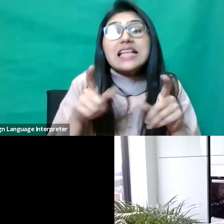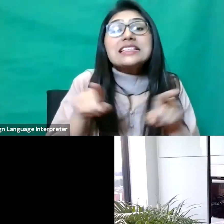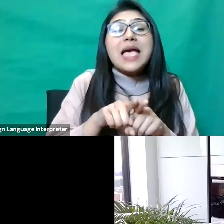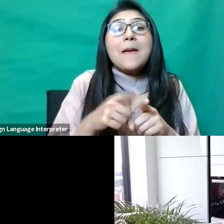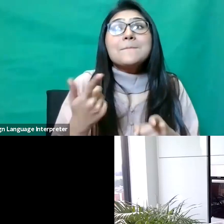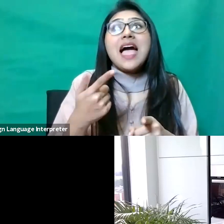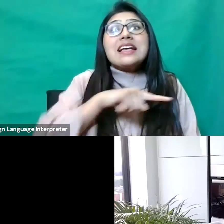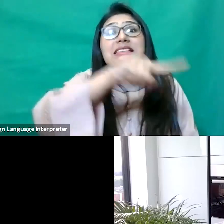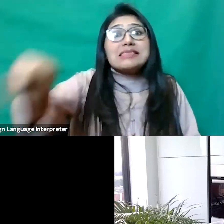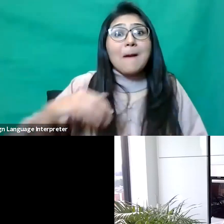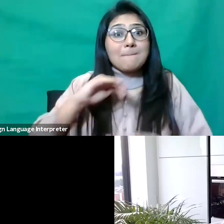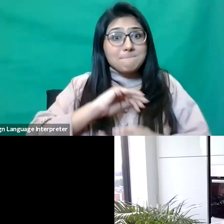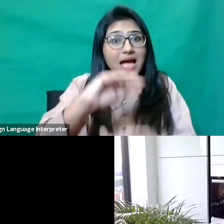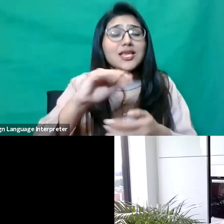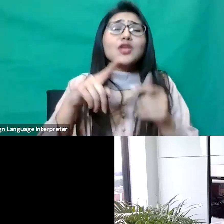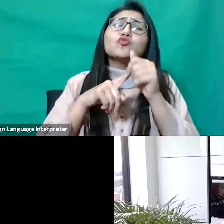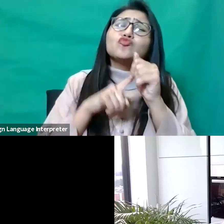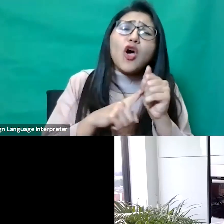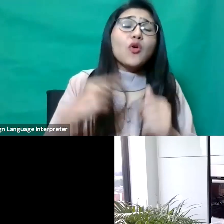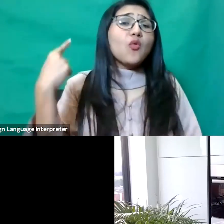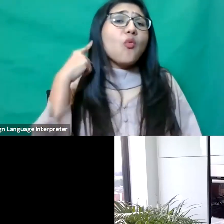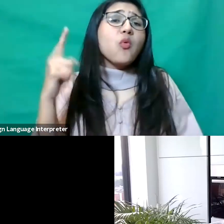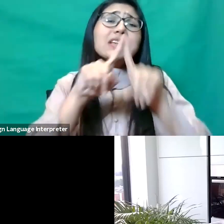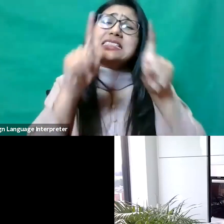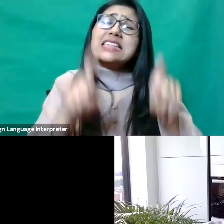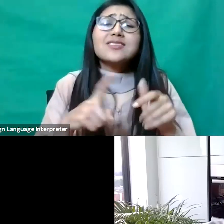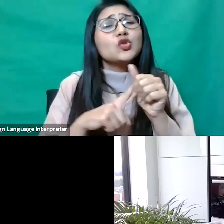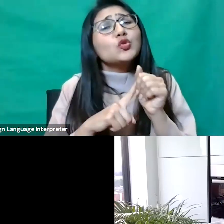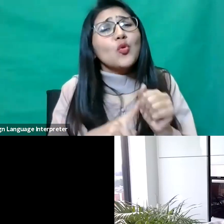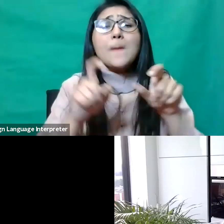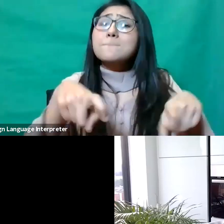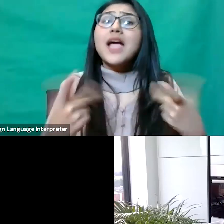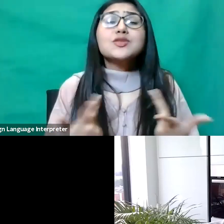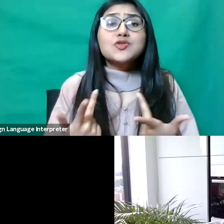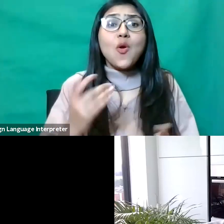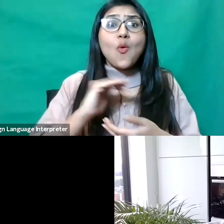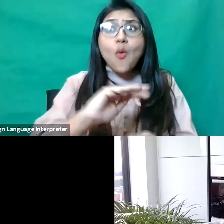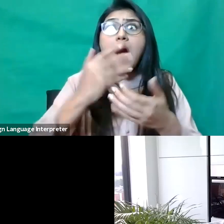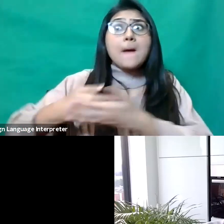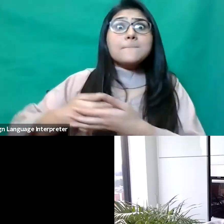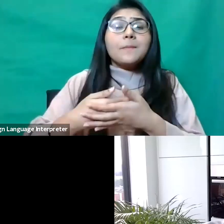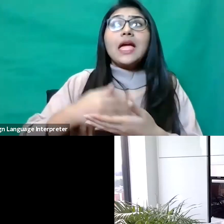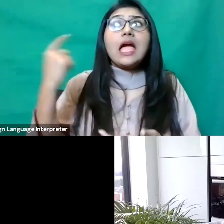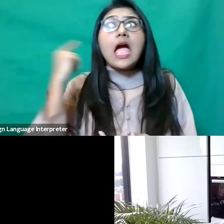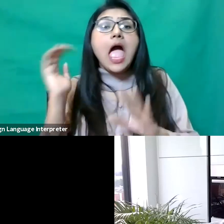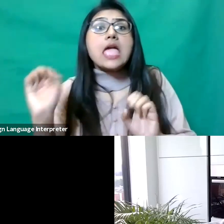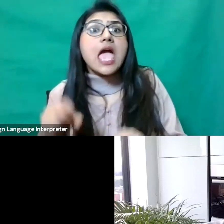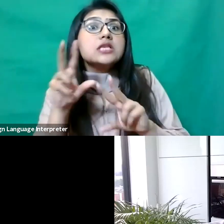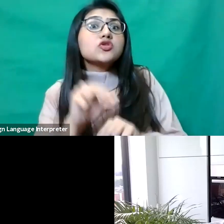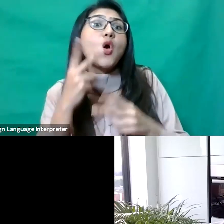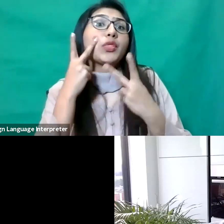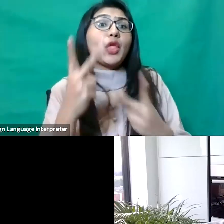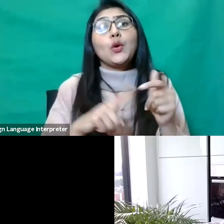as possible when a baby's born, to make sure that it's not affecting on the future. But I mean, for some people,